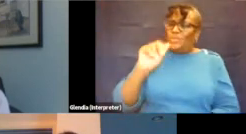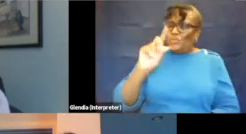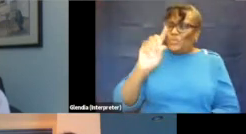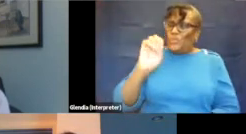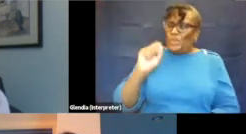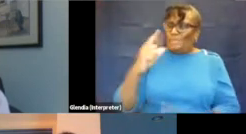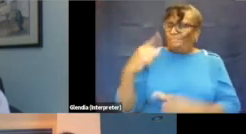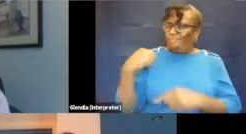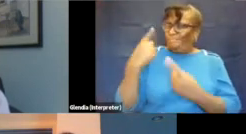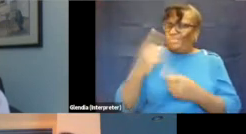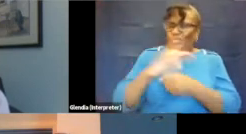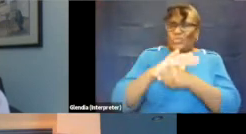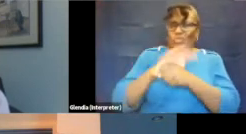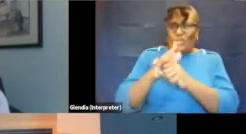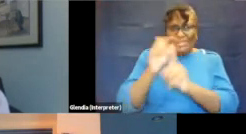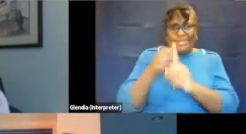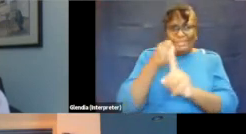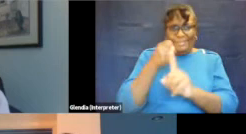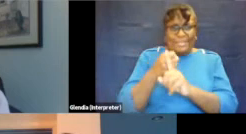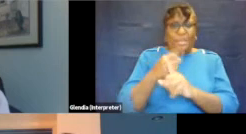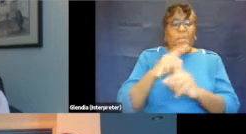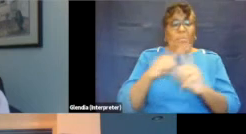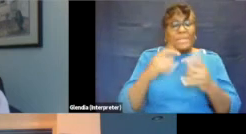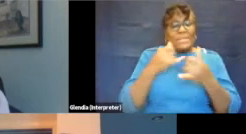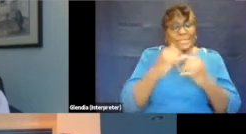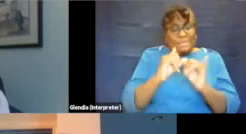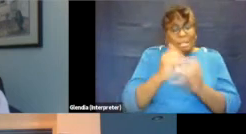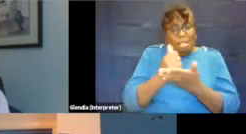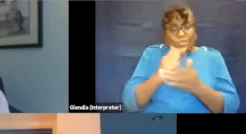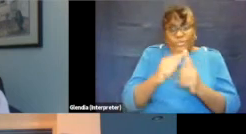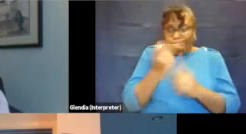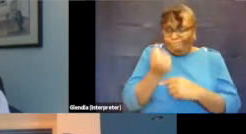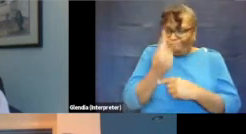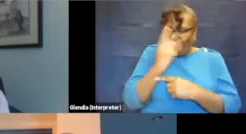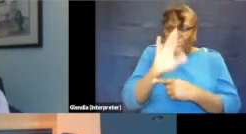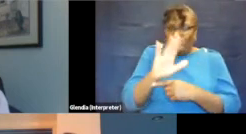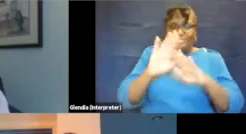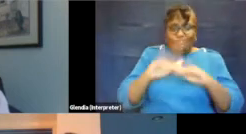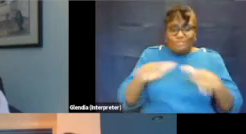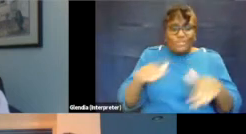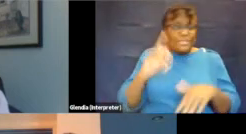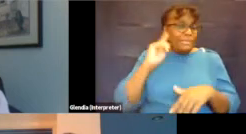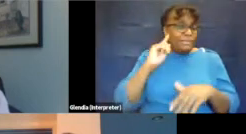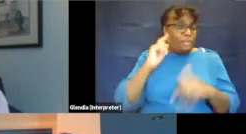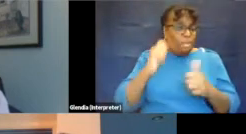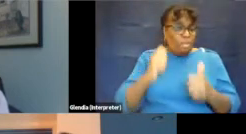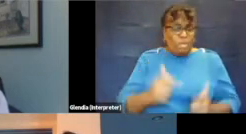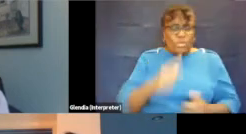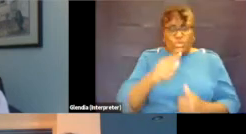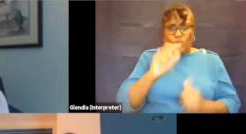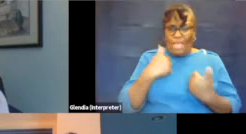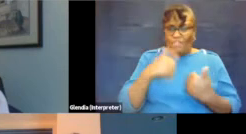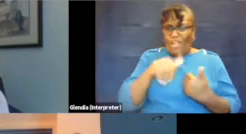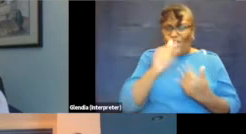goes back to really understanding the hearing loss for your child. That way you can have a better choice of deciding, are